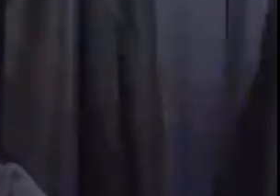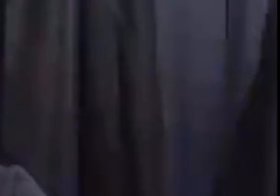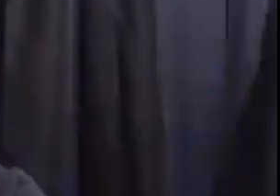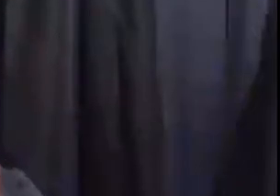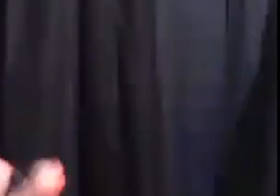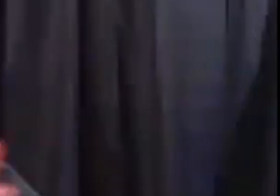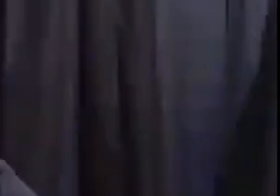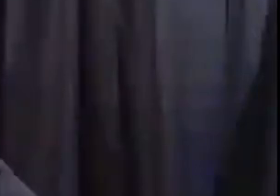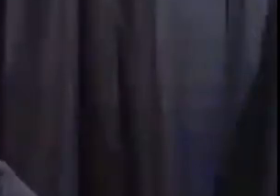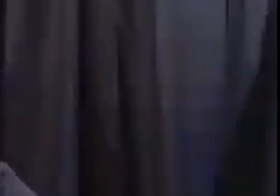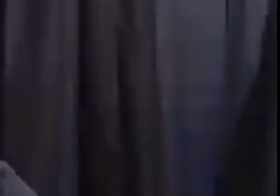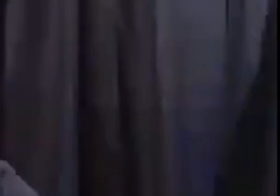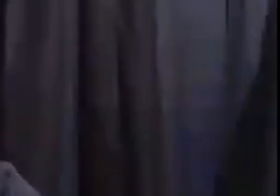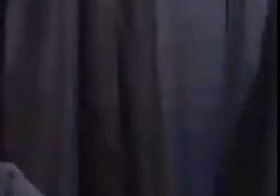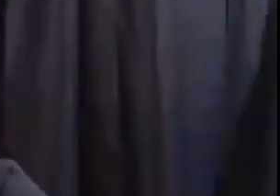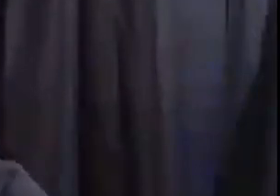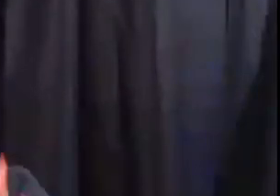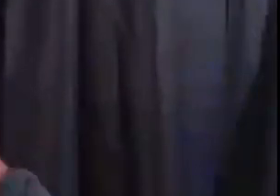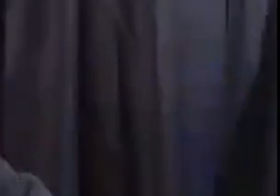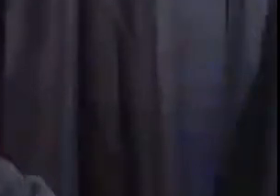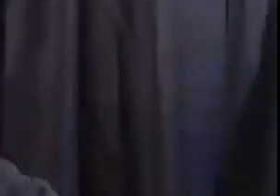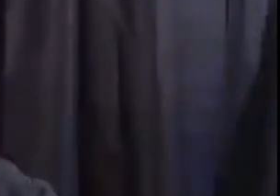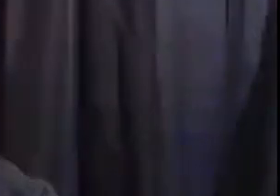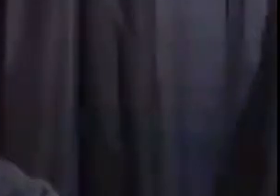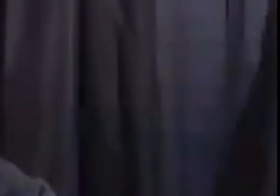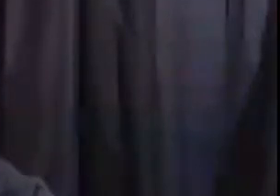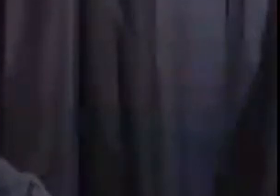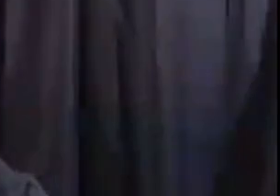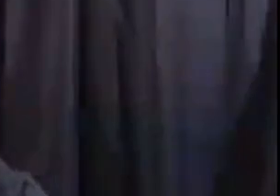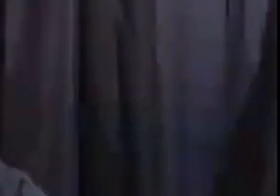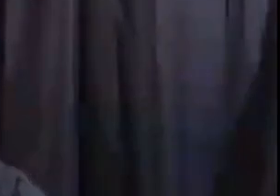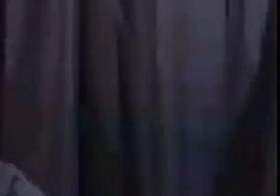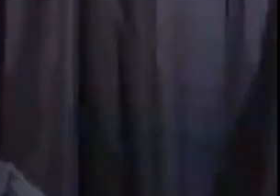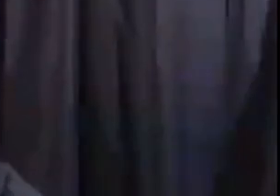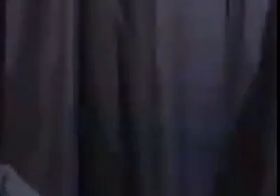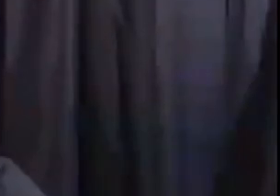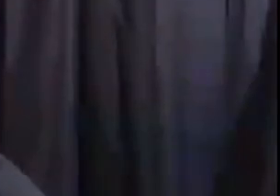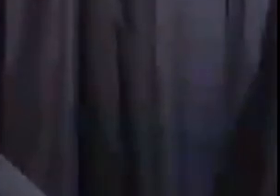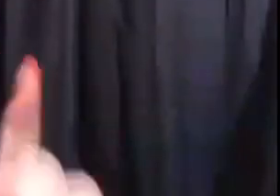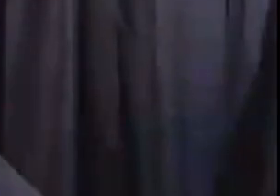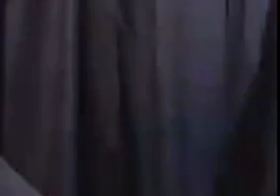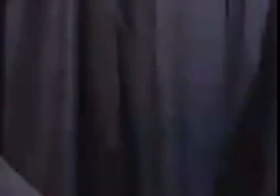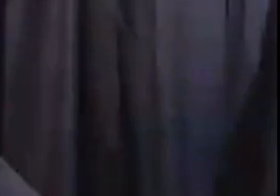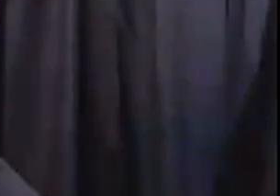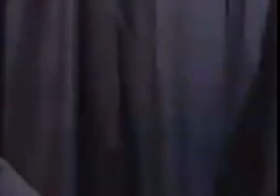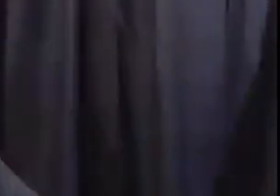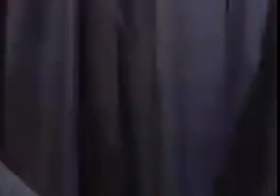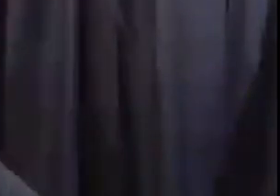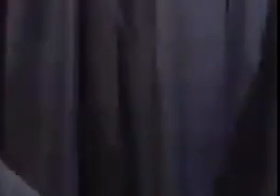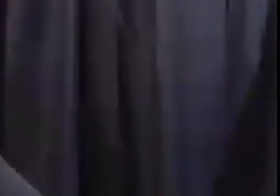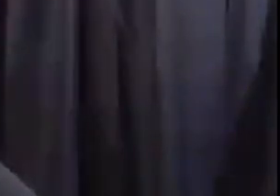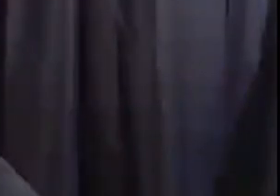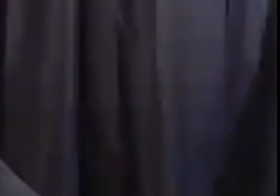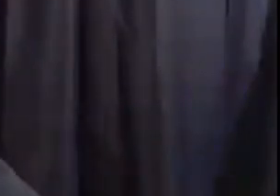again, feel free to reach out to myself or Paul if you have any questions in general about our office at the Department